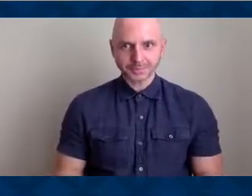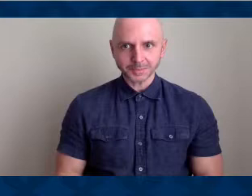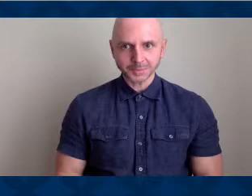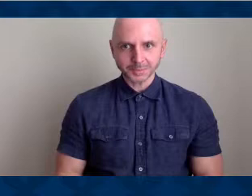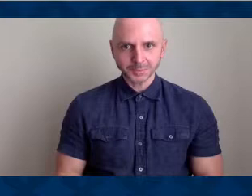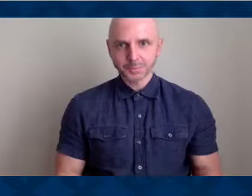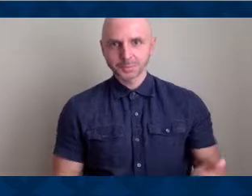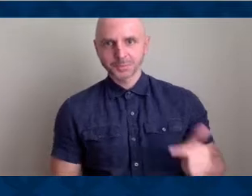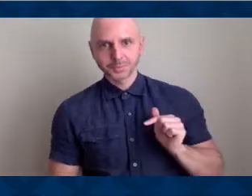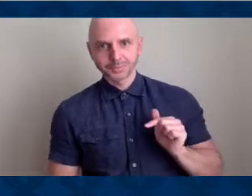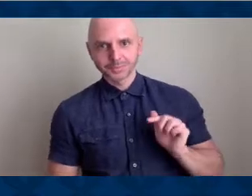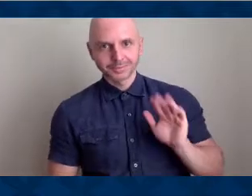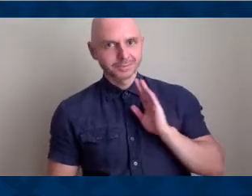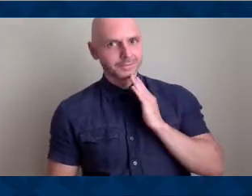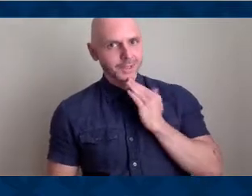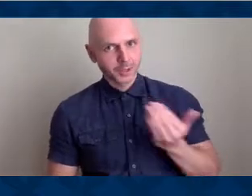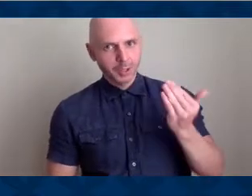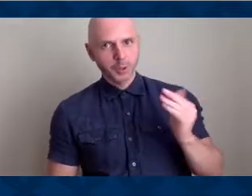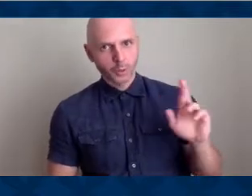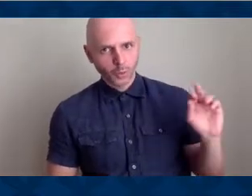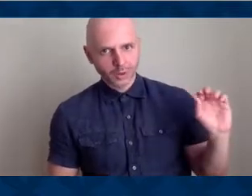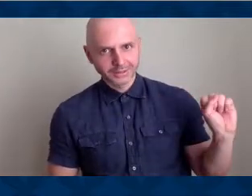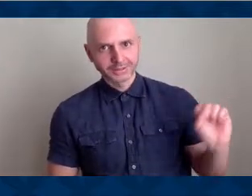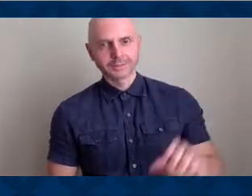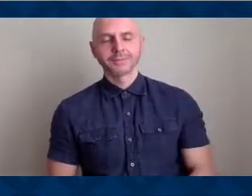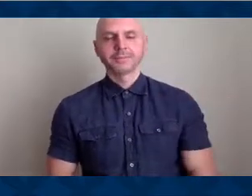So, thank you, Ross, and